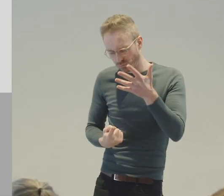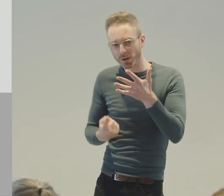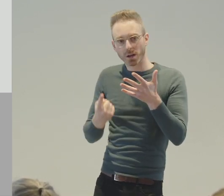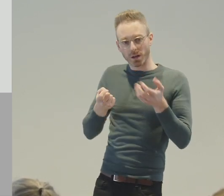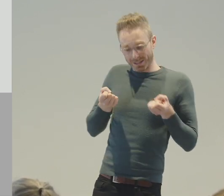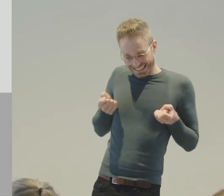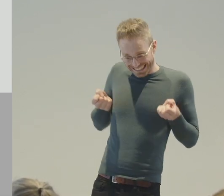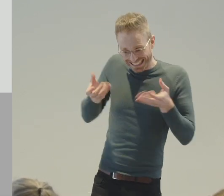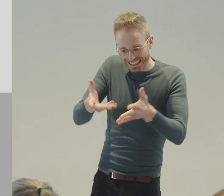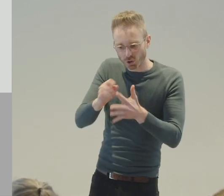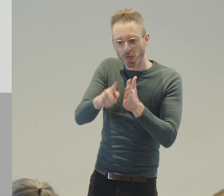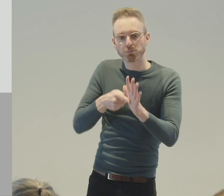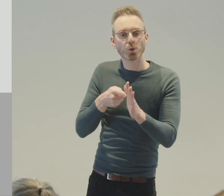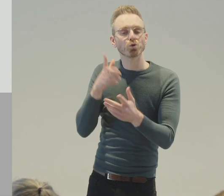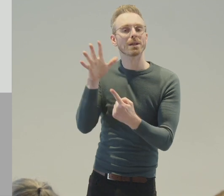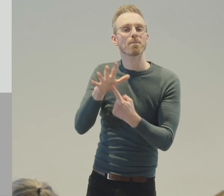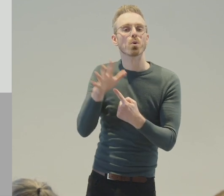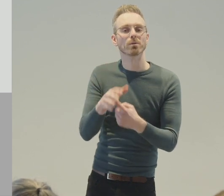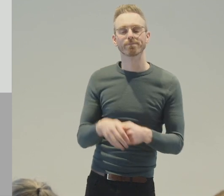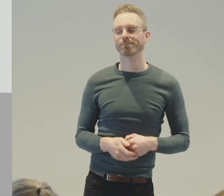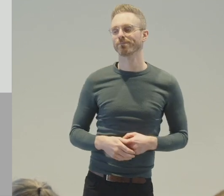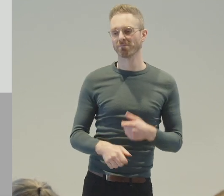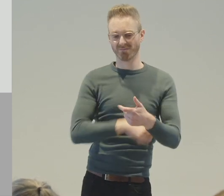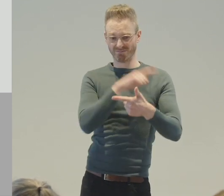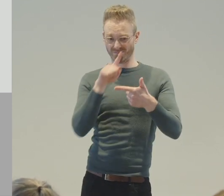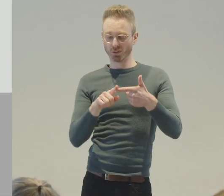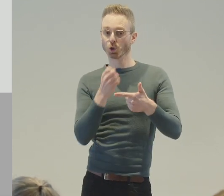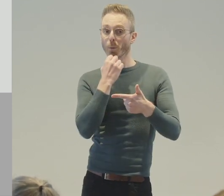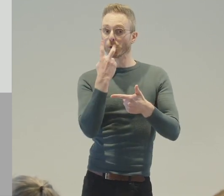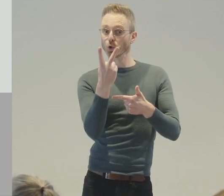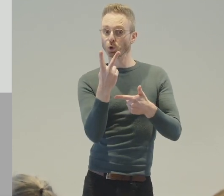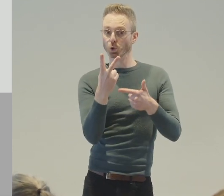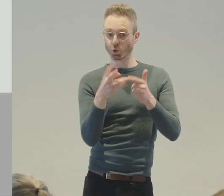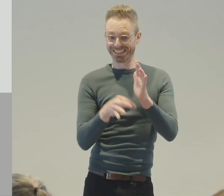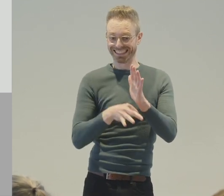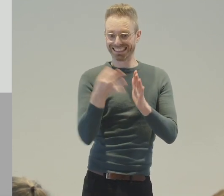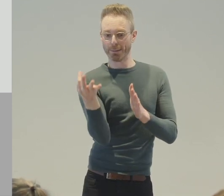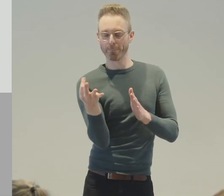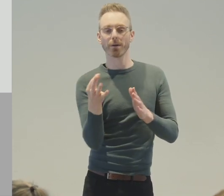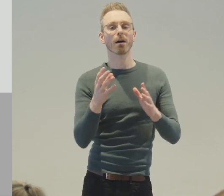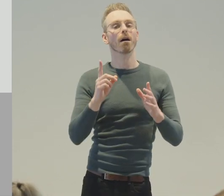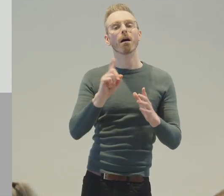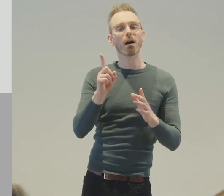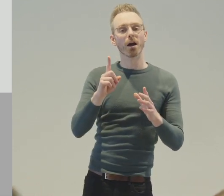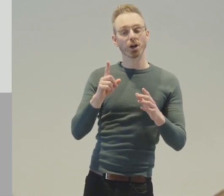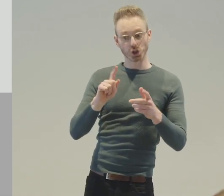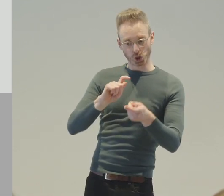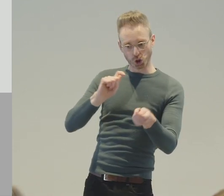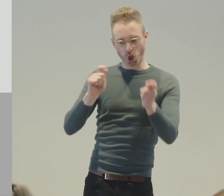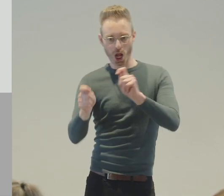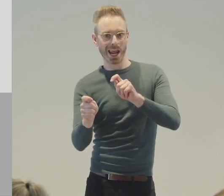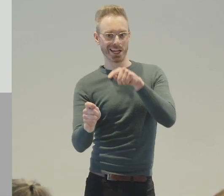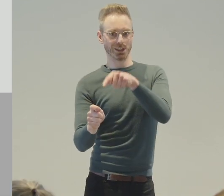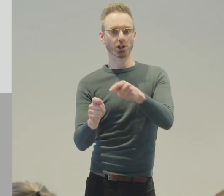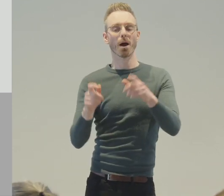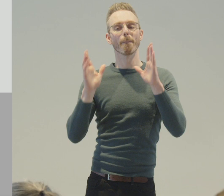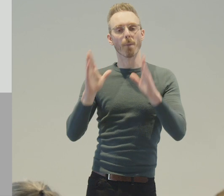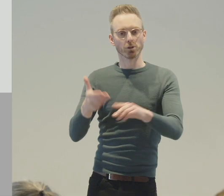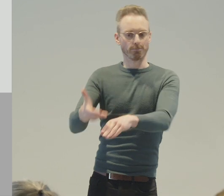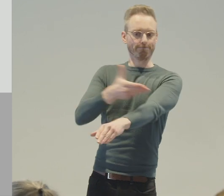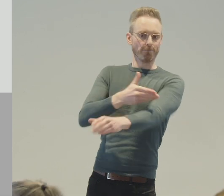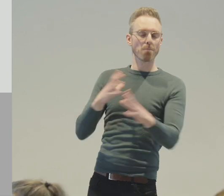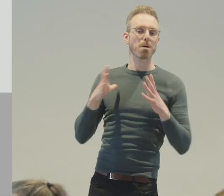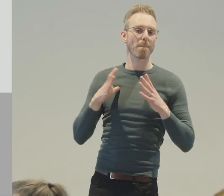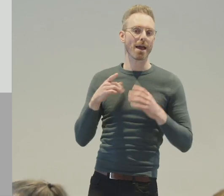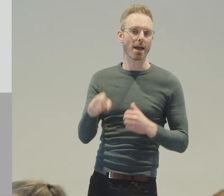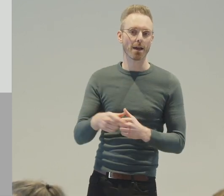Brilliant. So number 2 is be prepared to change. It's kind of a little bit for me and for all the other co-leaders at Axel Areas and across the country as well, is that, you